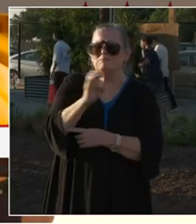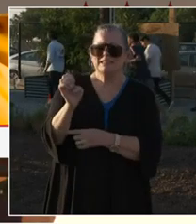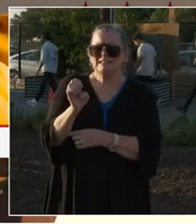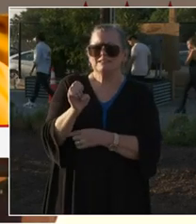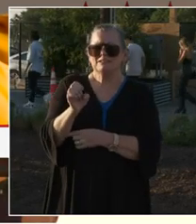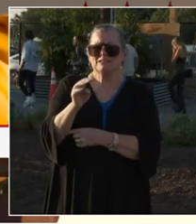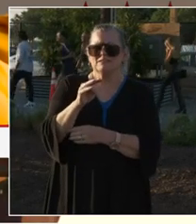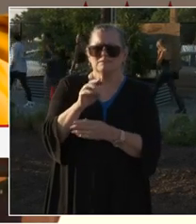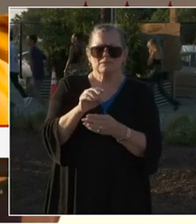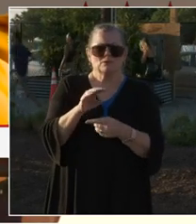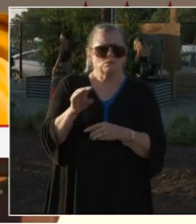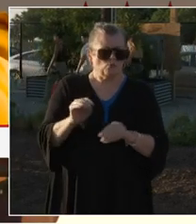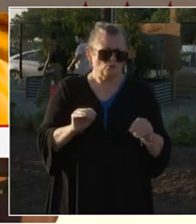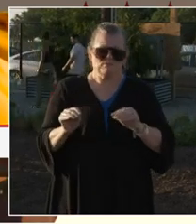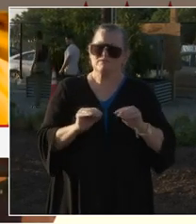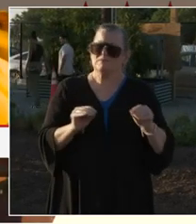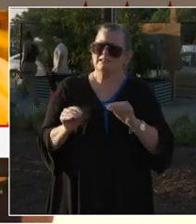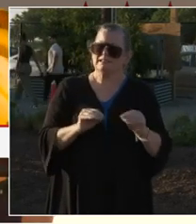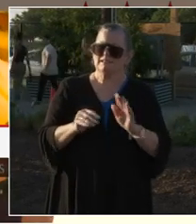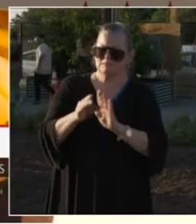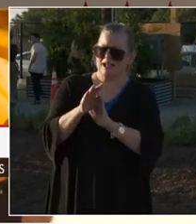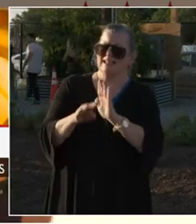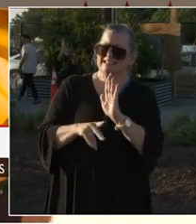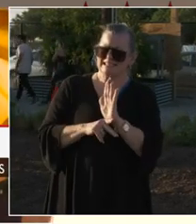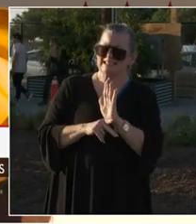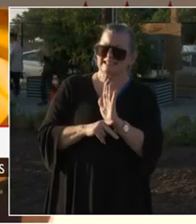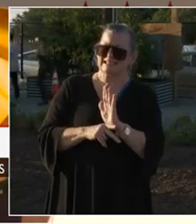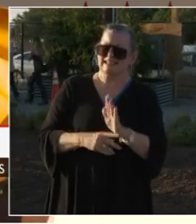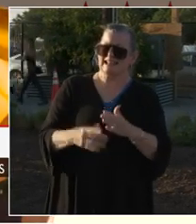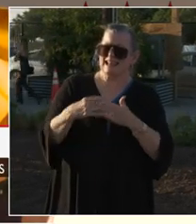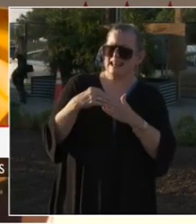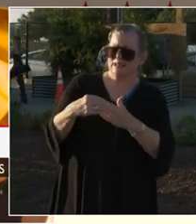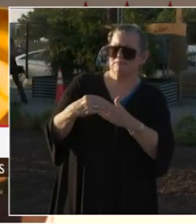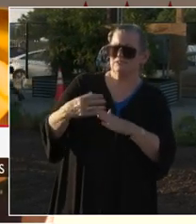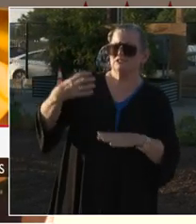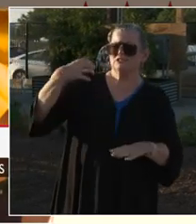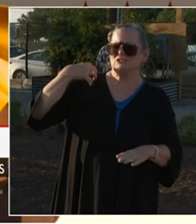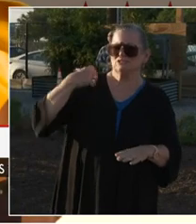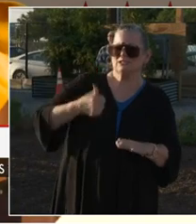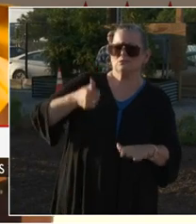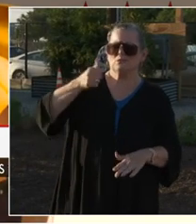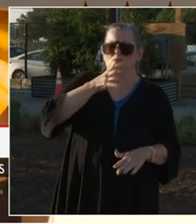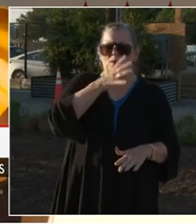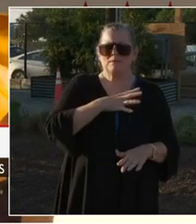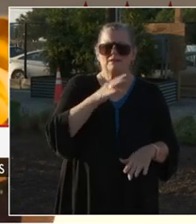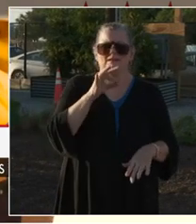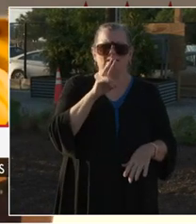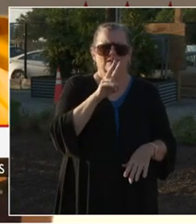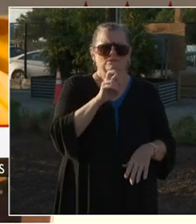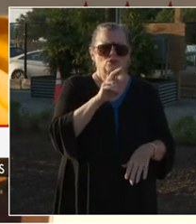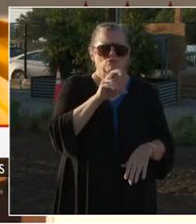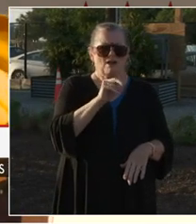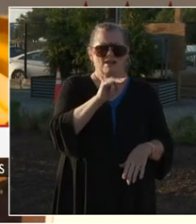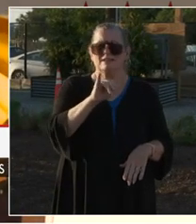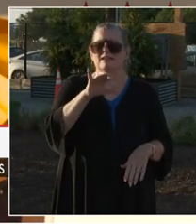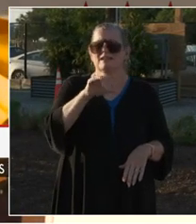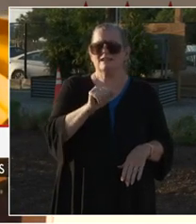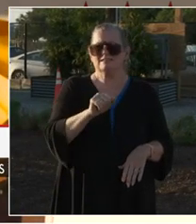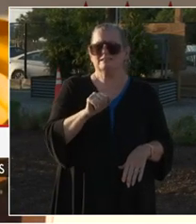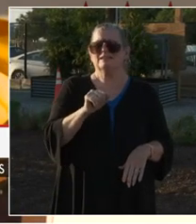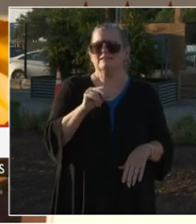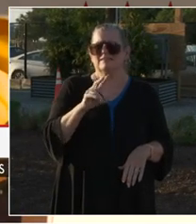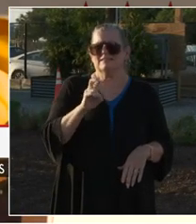our Commission for Women, led by Chairwoman Veronica Nelson. Woo. In the spirit of